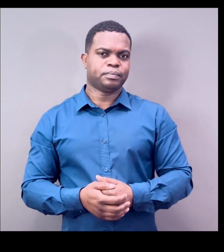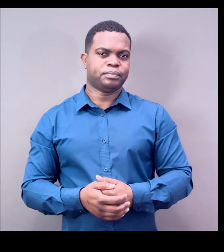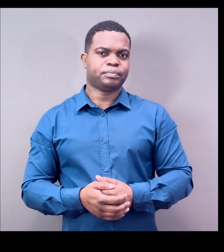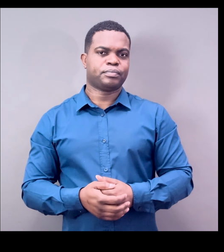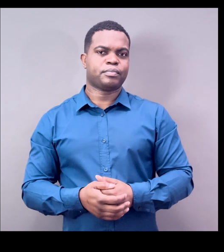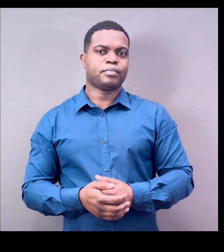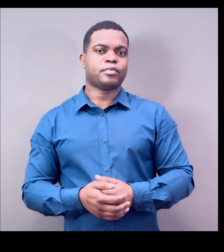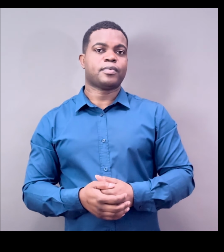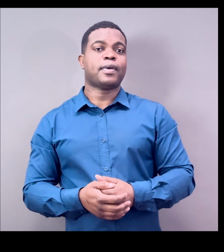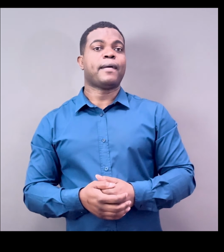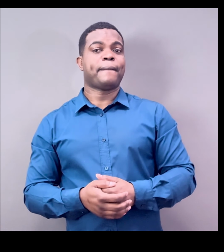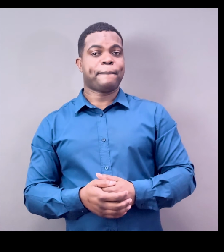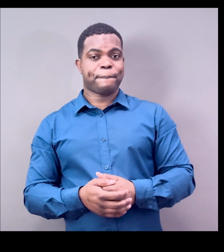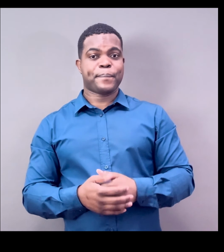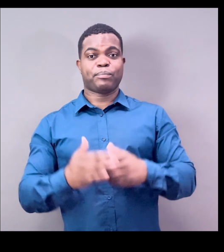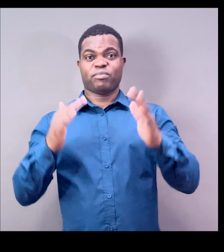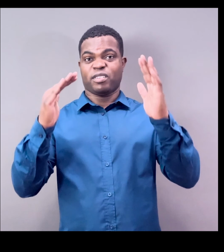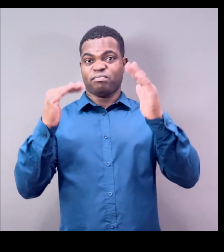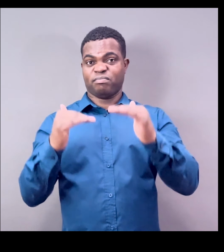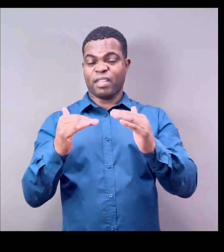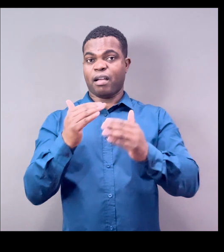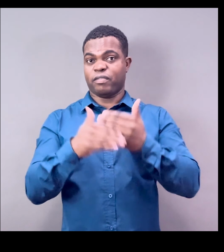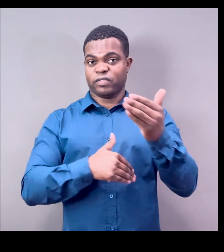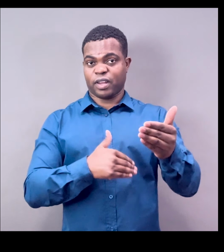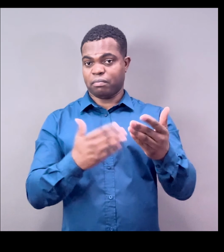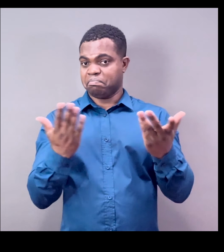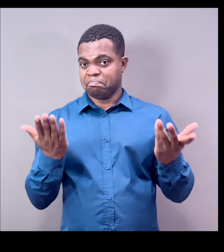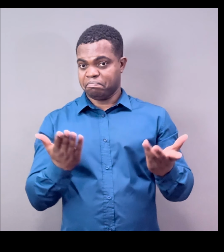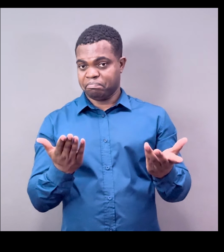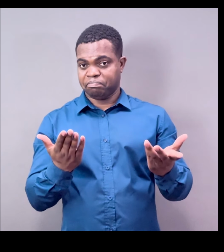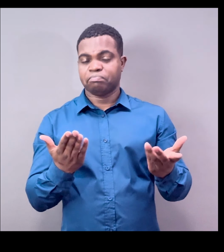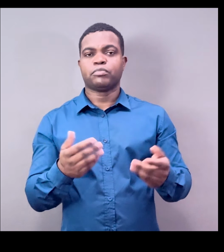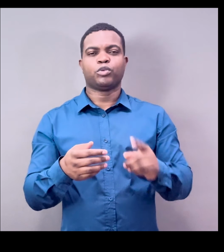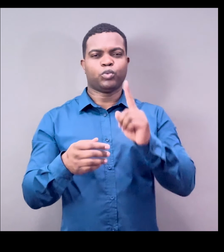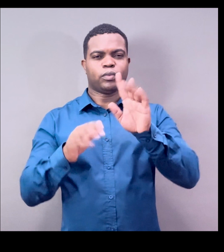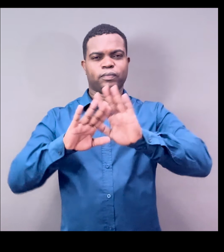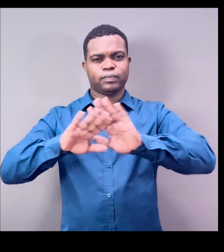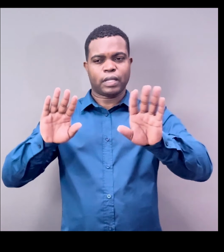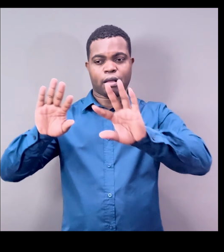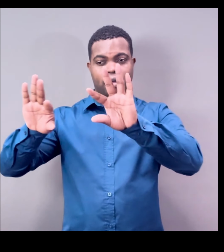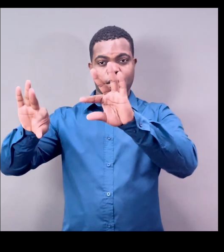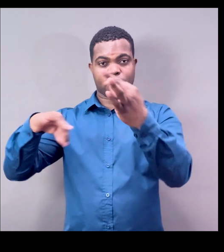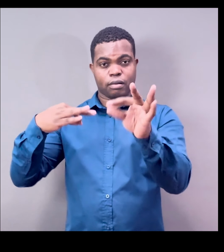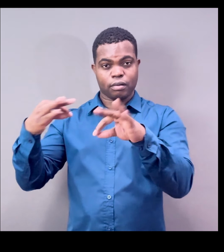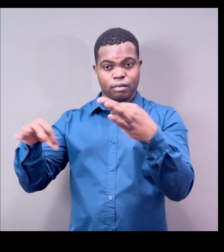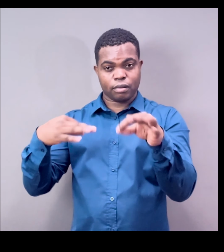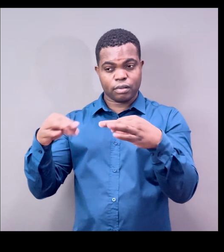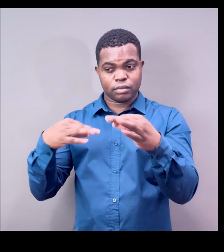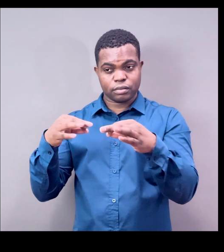So, after you have analyzed your